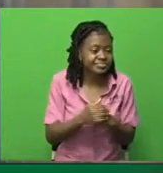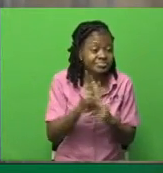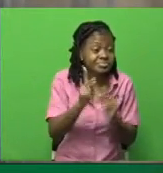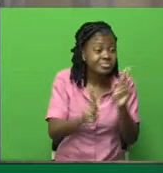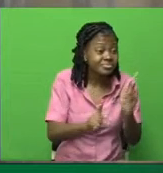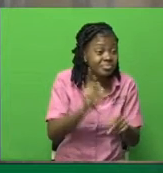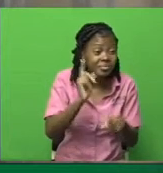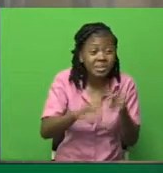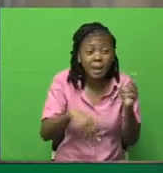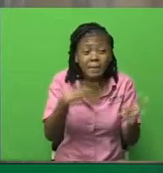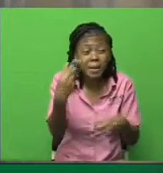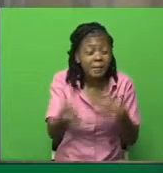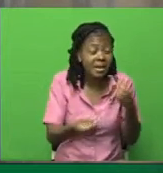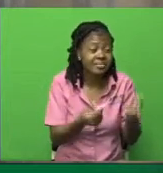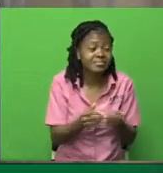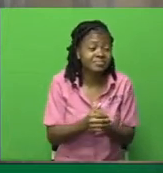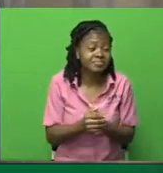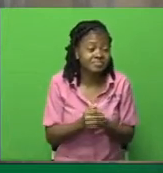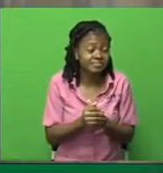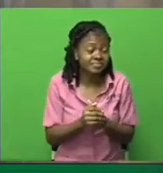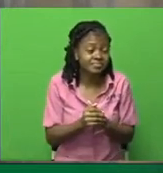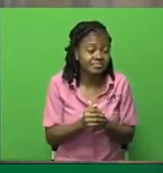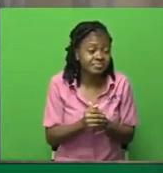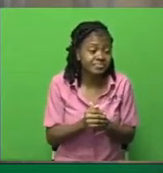citizens remember